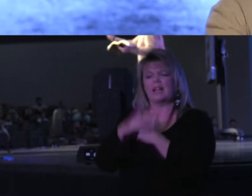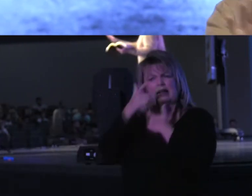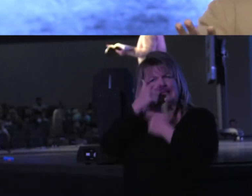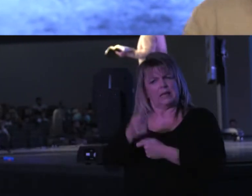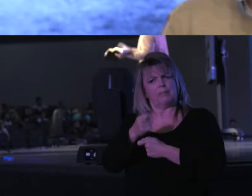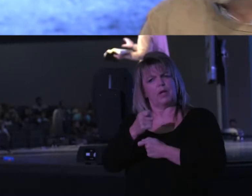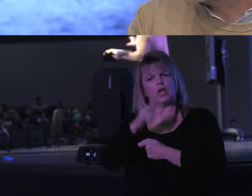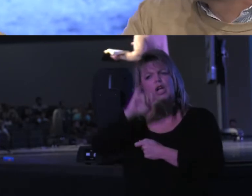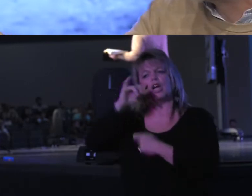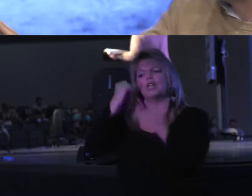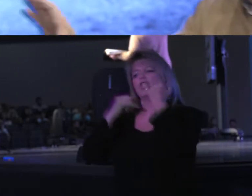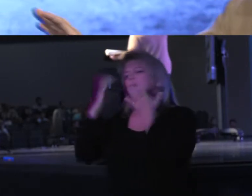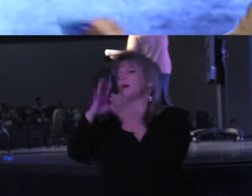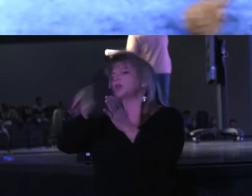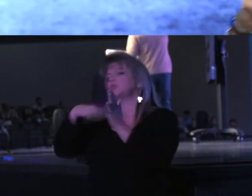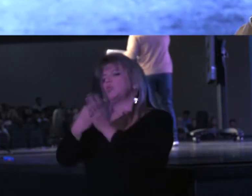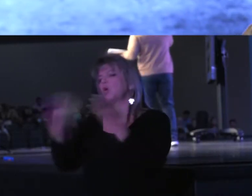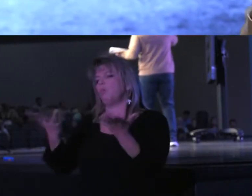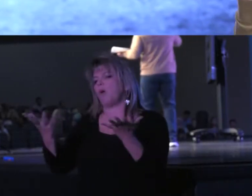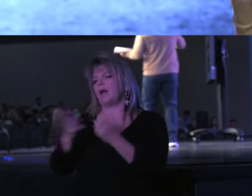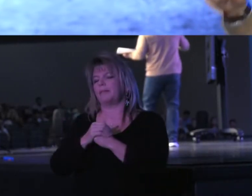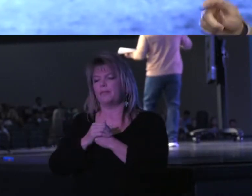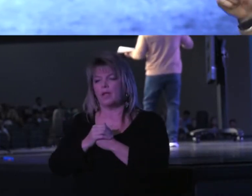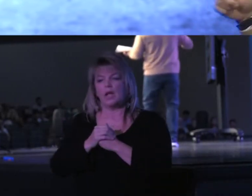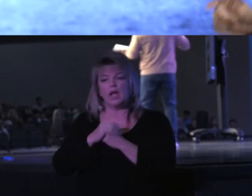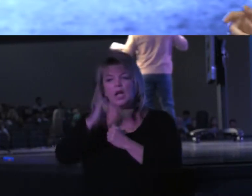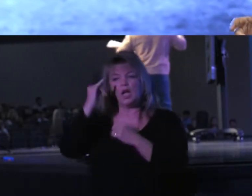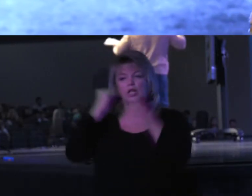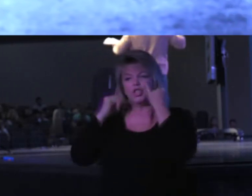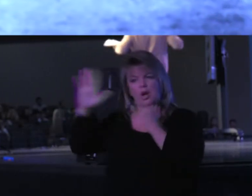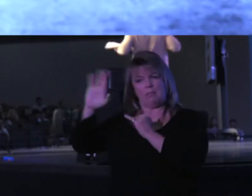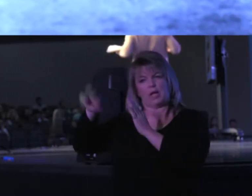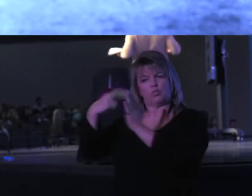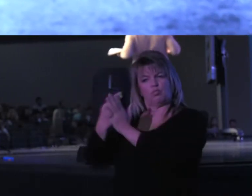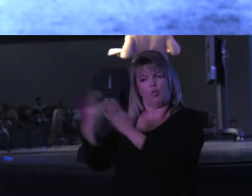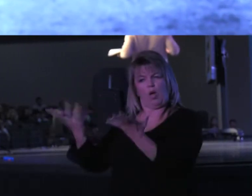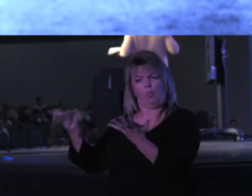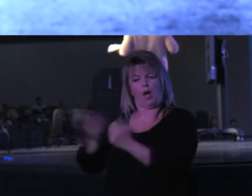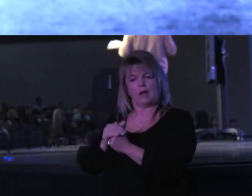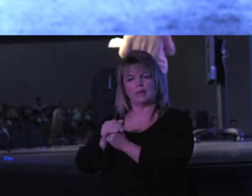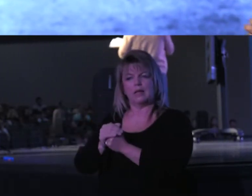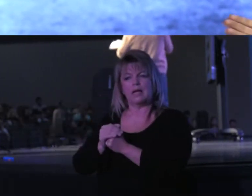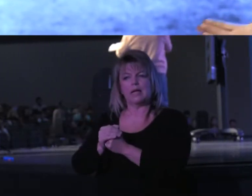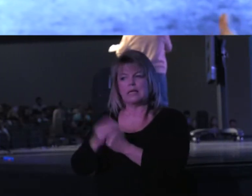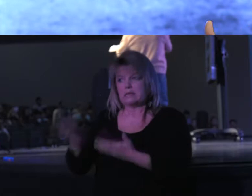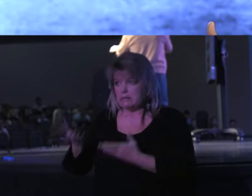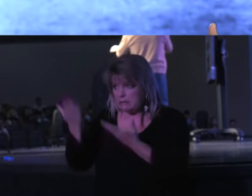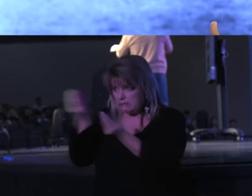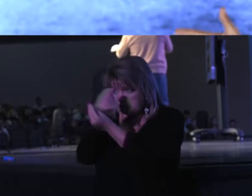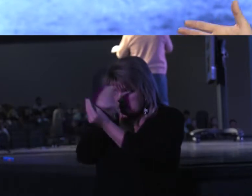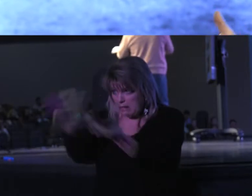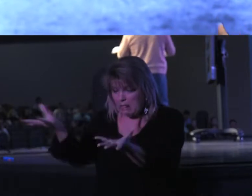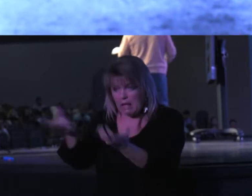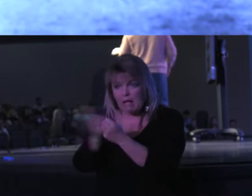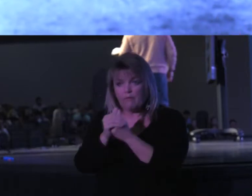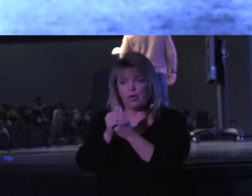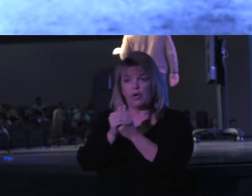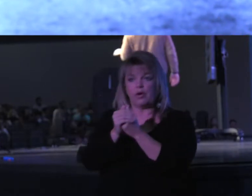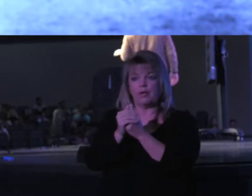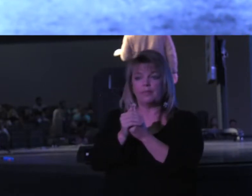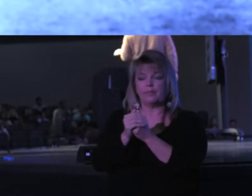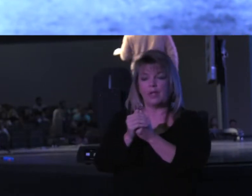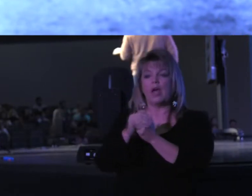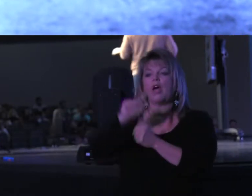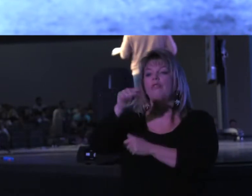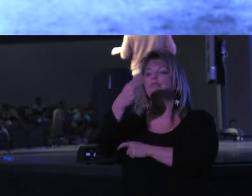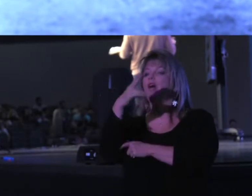the role of Jeremiah? Hear this, church, listen to me. The role of Jeremiah is to deliver as a prophet of God, thus saith